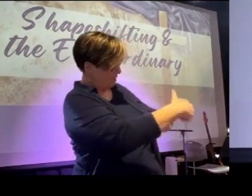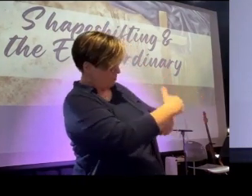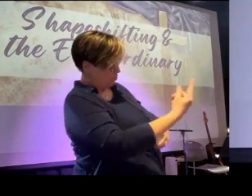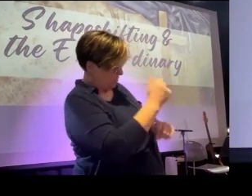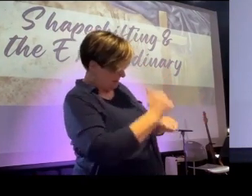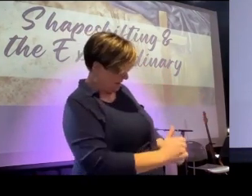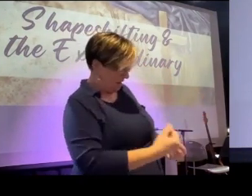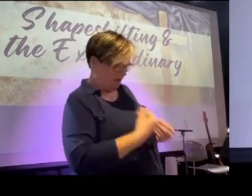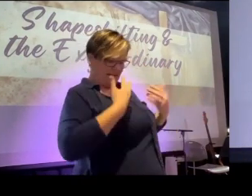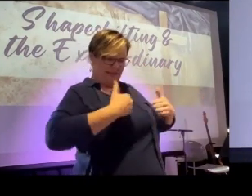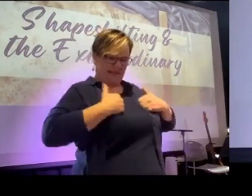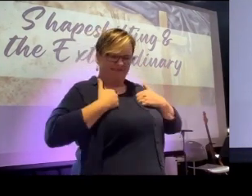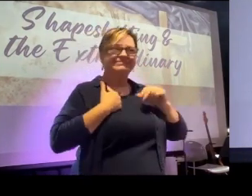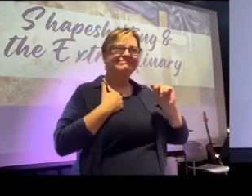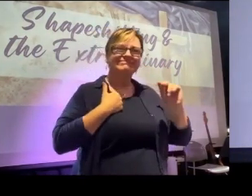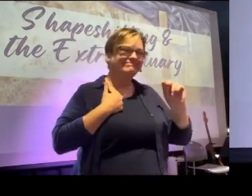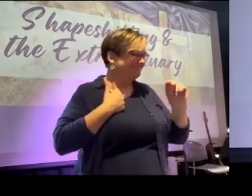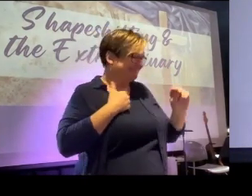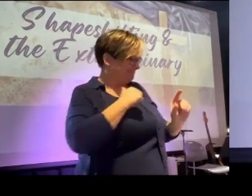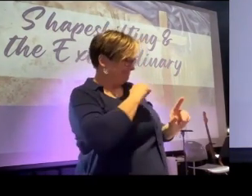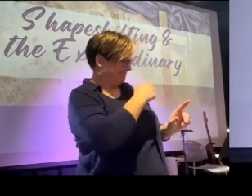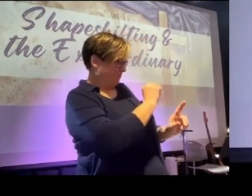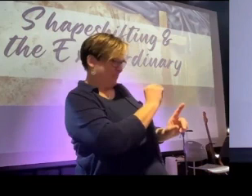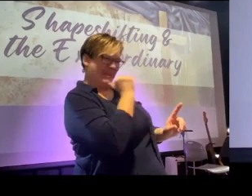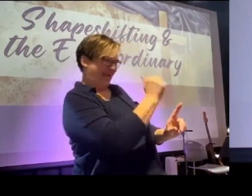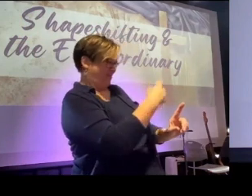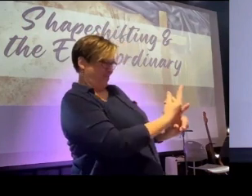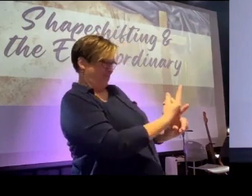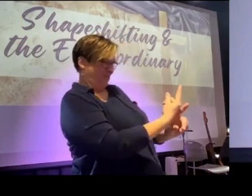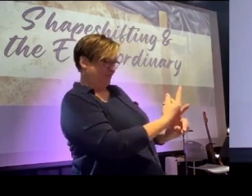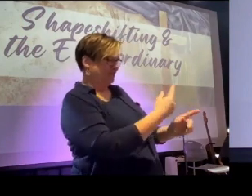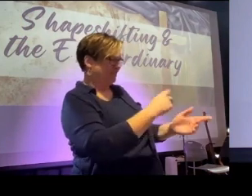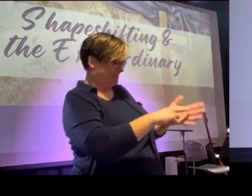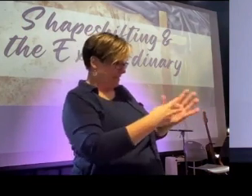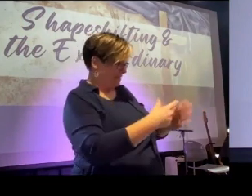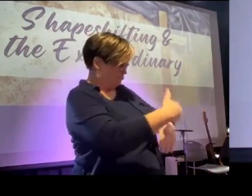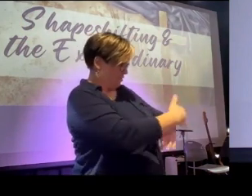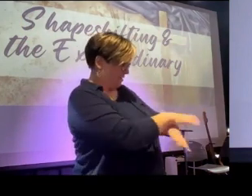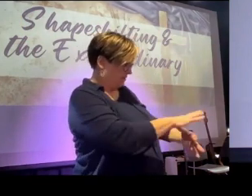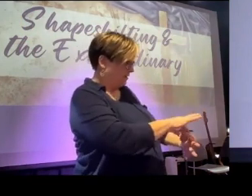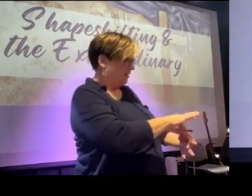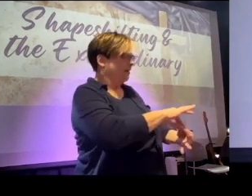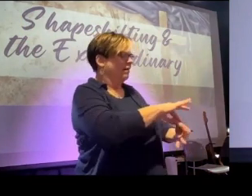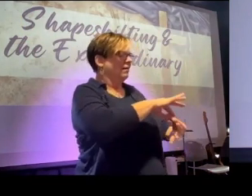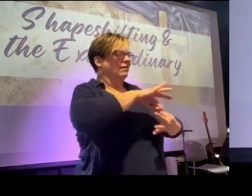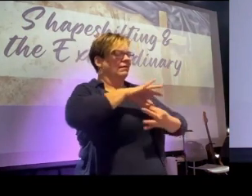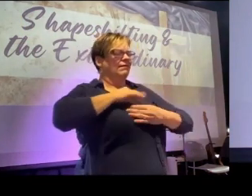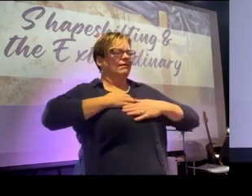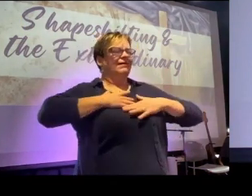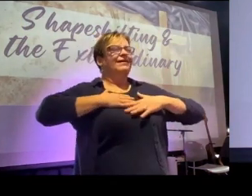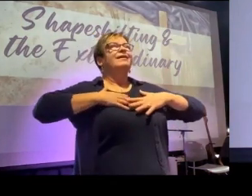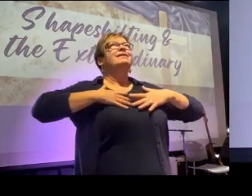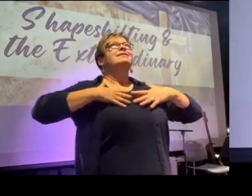So we lift into consciousness, in the heart space, the bread of beauty.